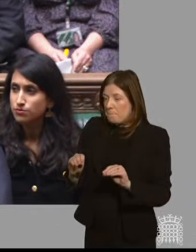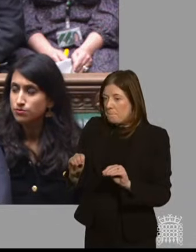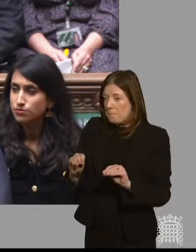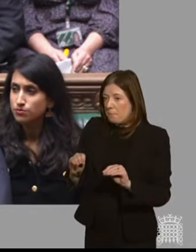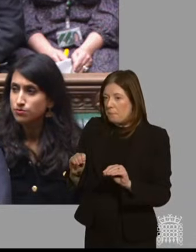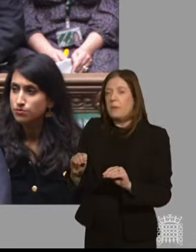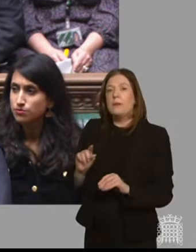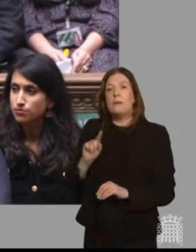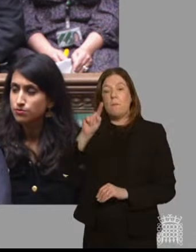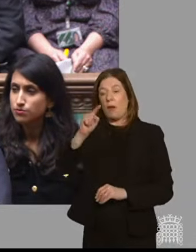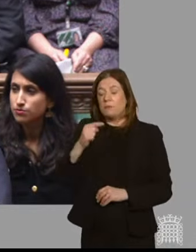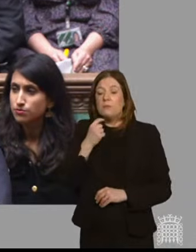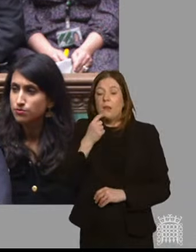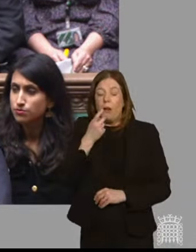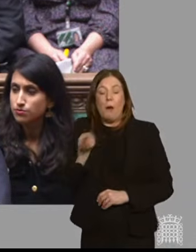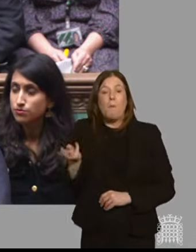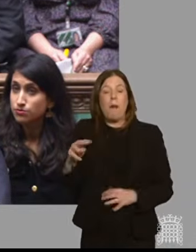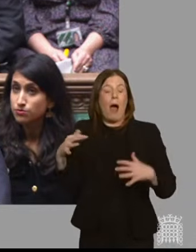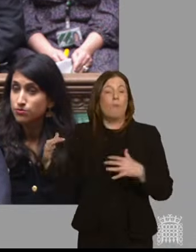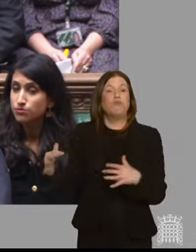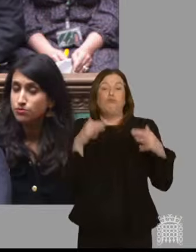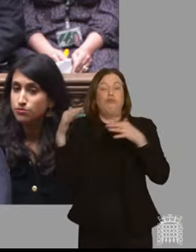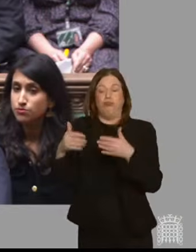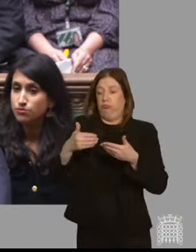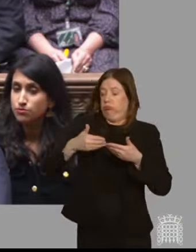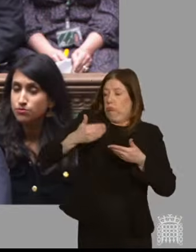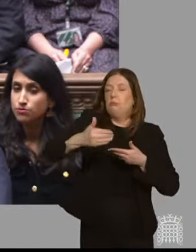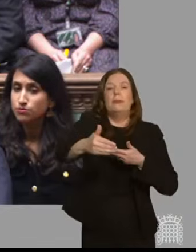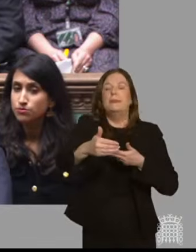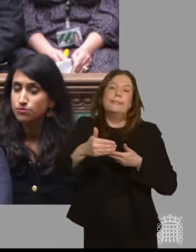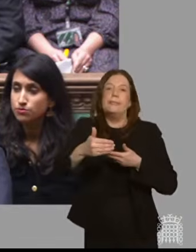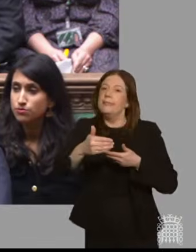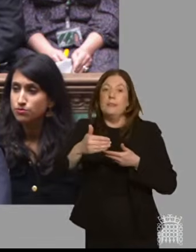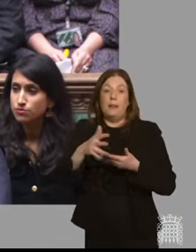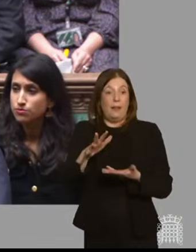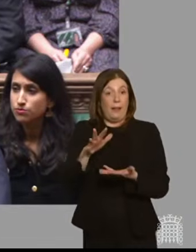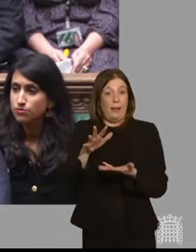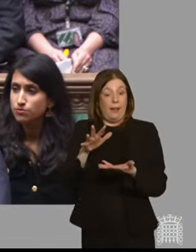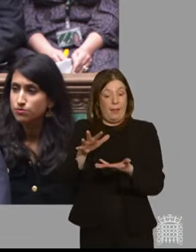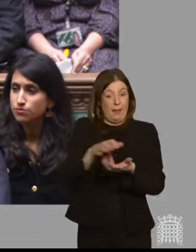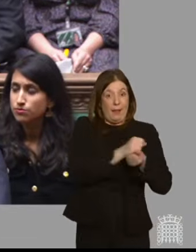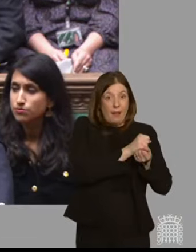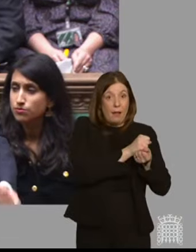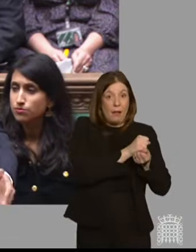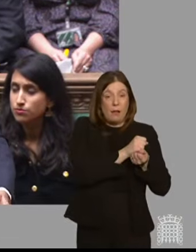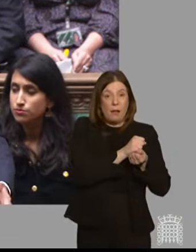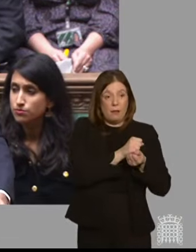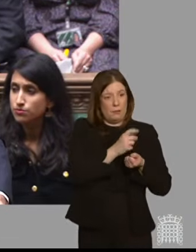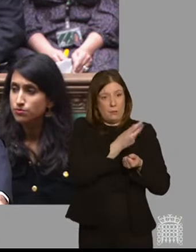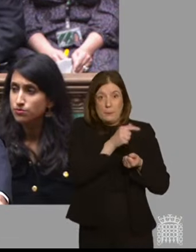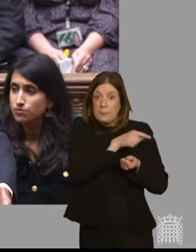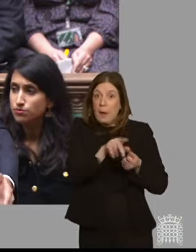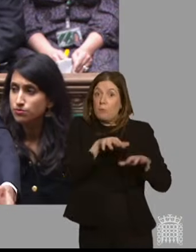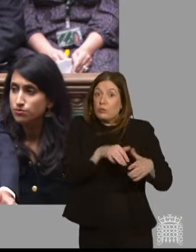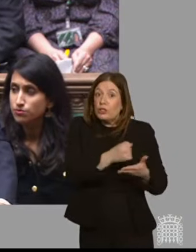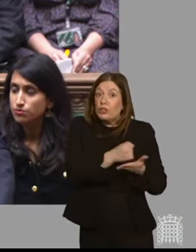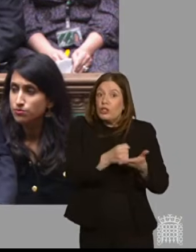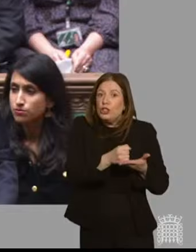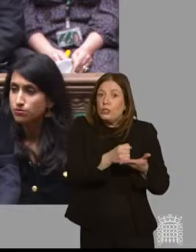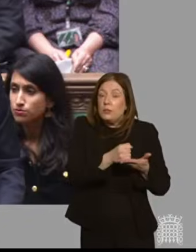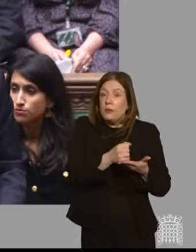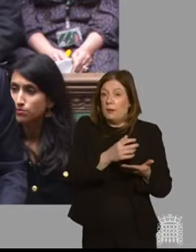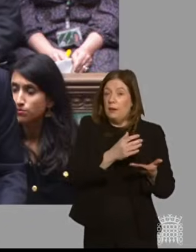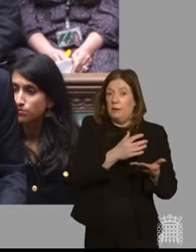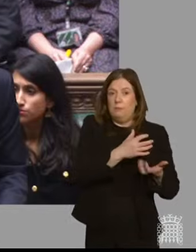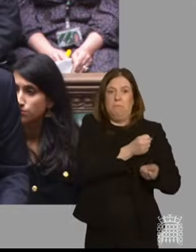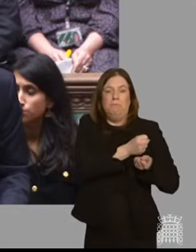and indeed does not release hostages, including British hostages, is not in anyone's interest. We must work towards a permanent